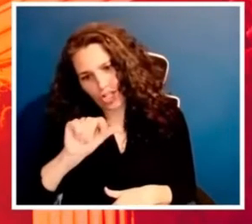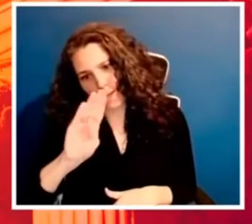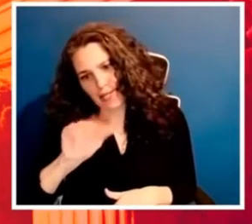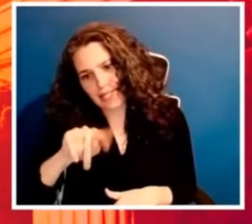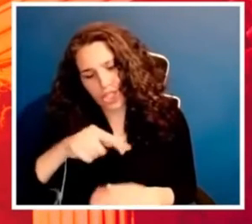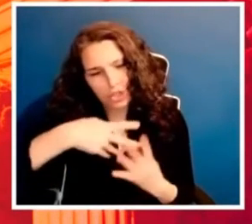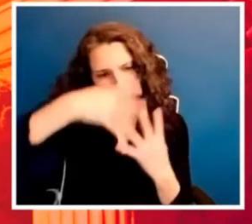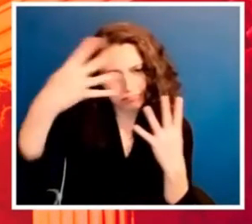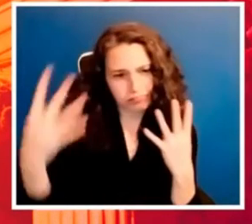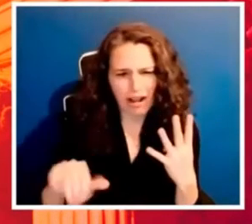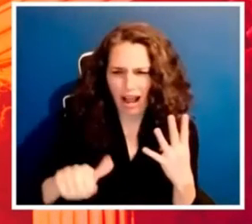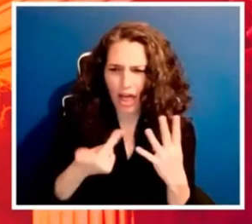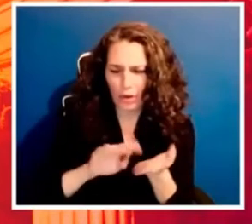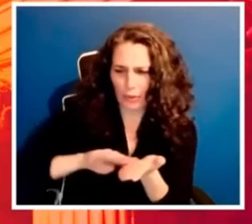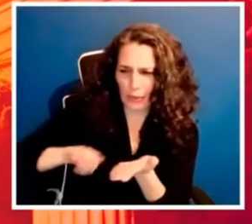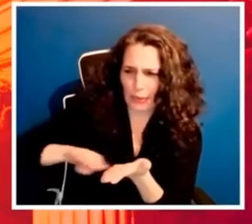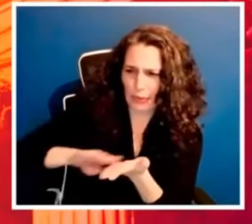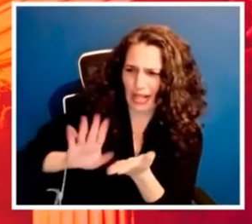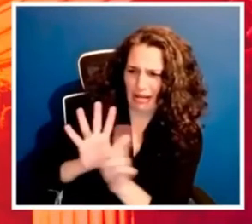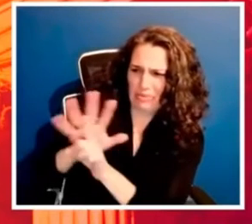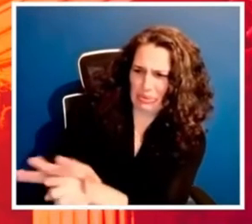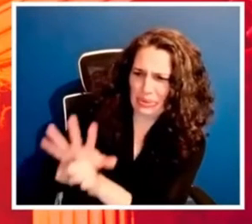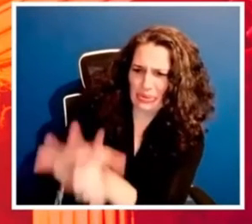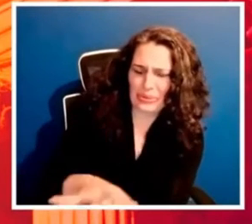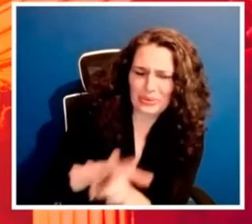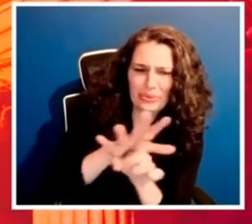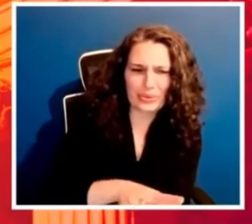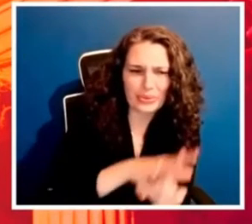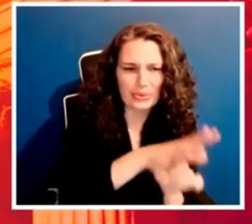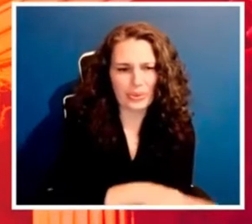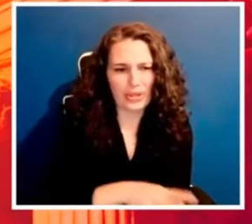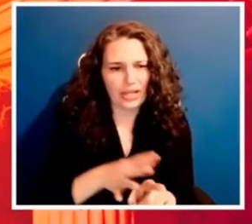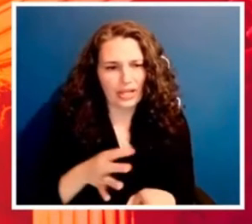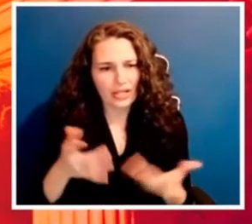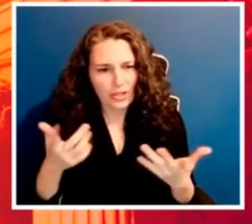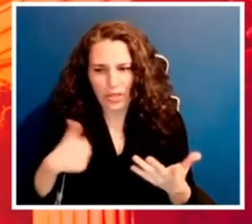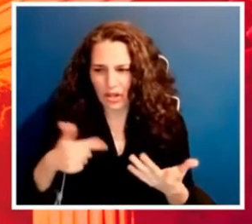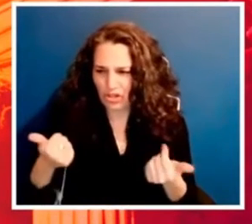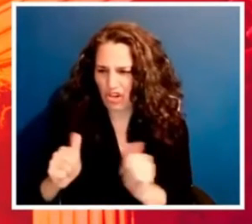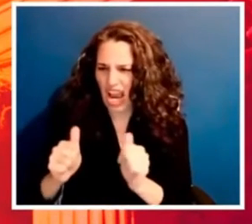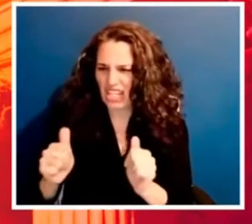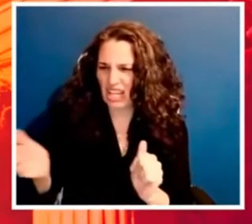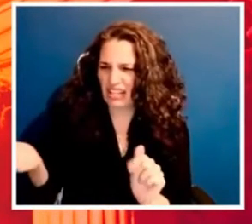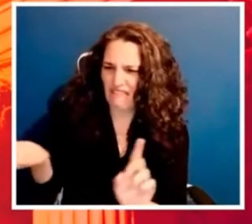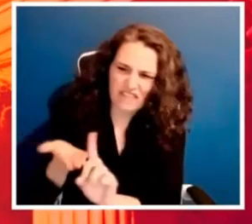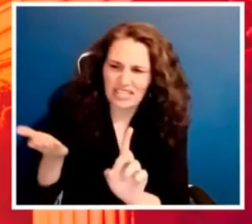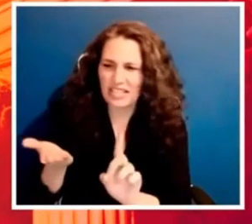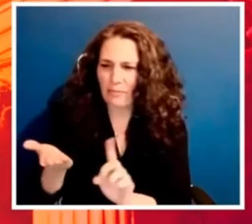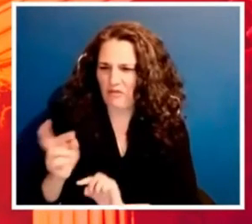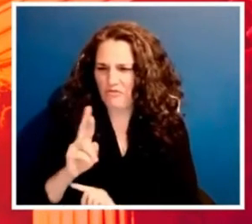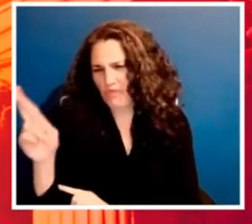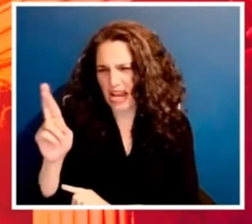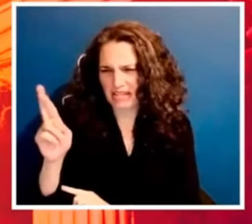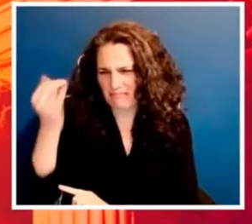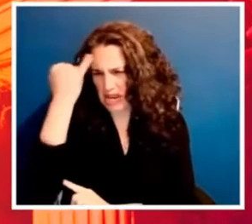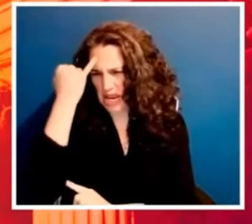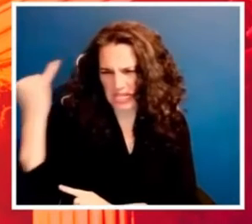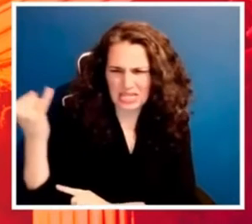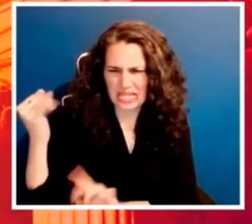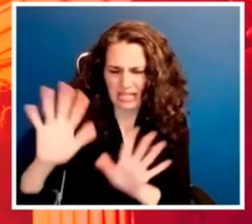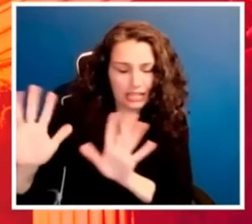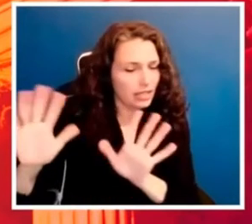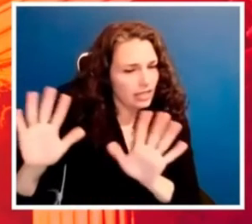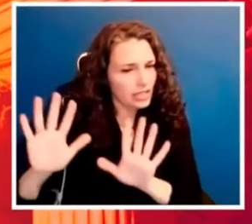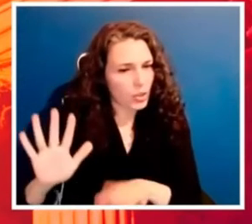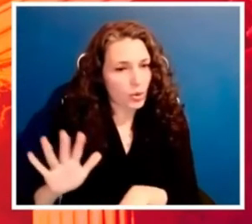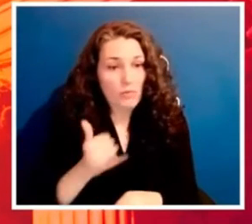attacks are meant to silence these voices and push forward right-wing ideologies. That's why it's no surprise that disinformation